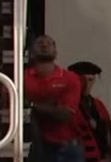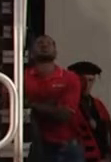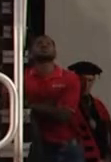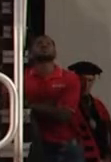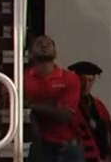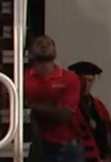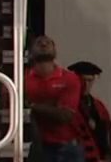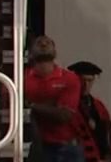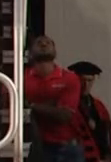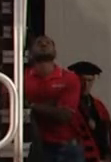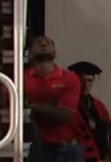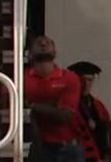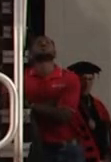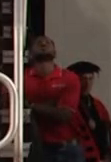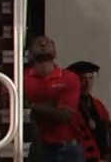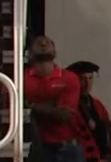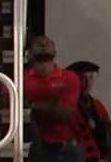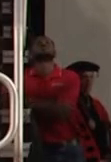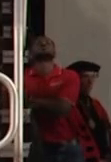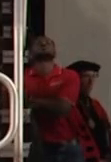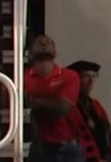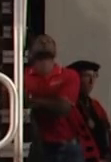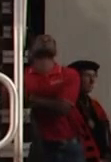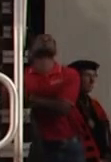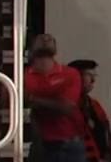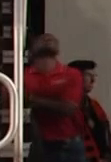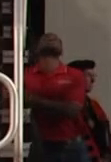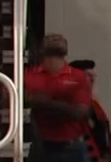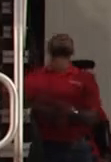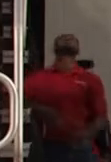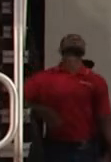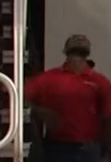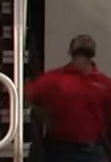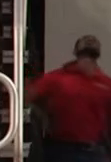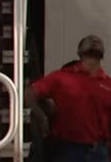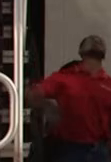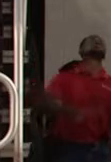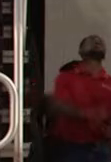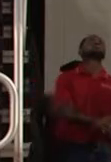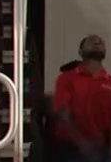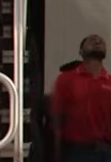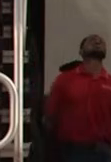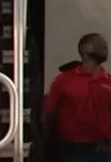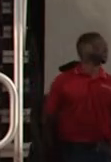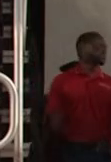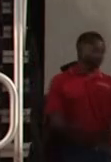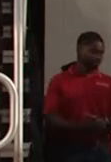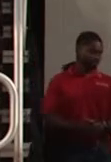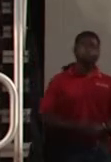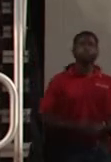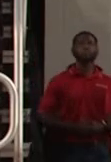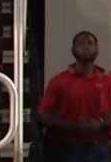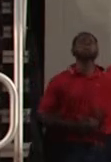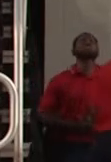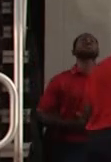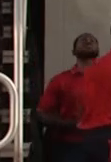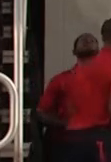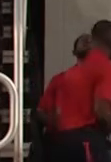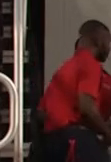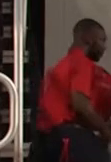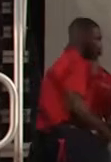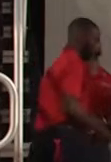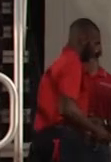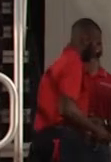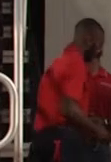in today, was completed in 1984, and to this day remains one of the largest indoor arenas in